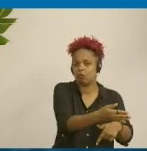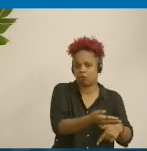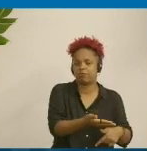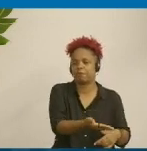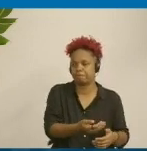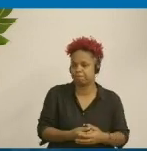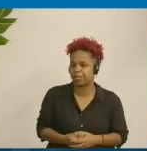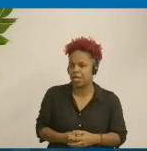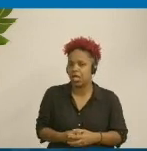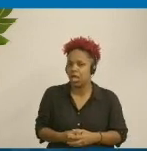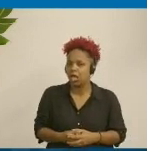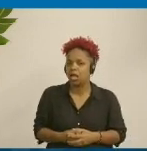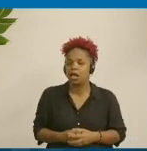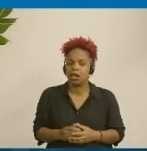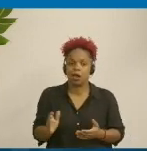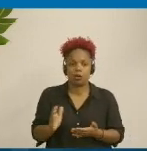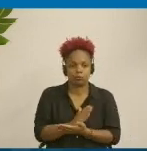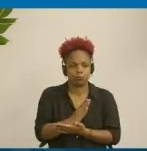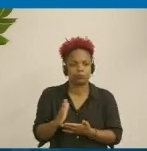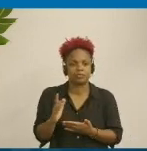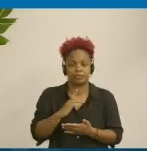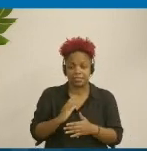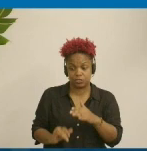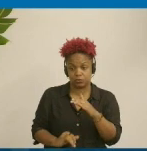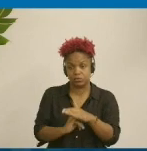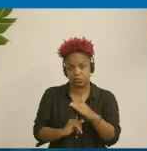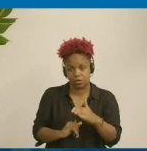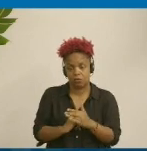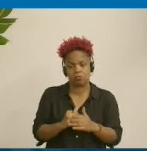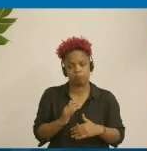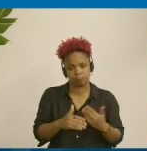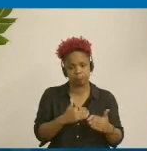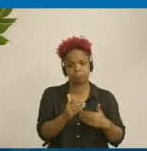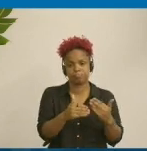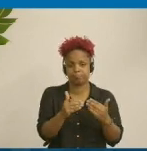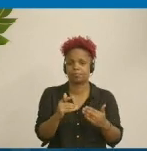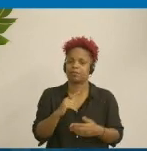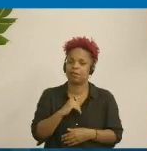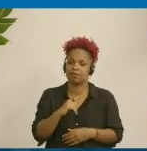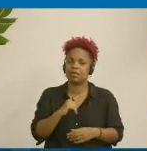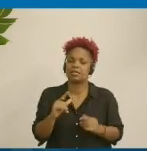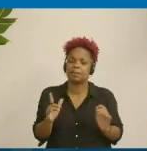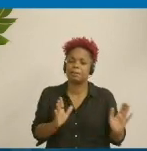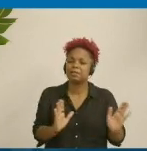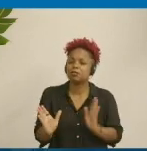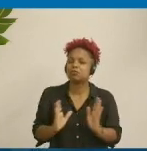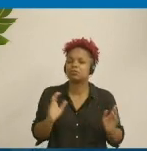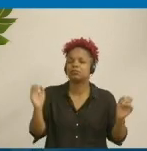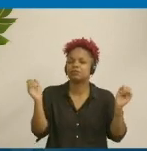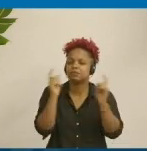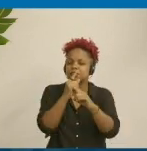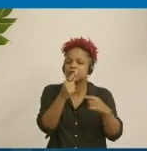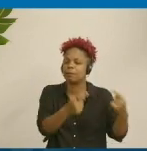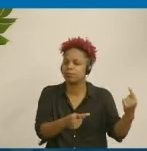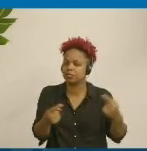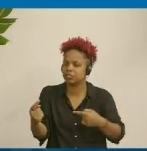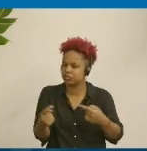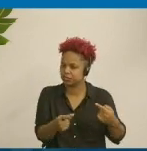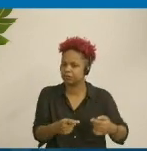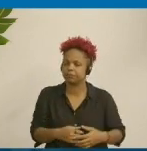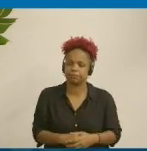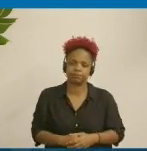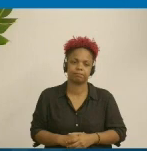of those institutions can survive the more difficult times. But points very well taken. Hey, everyone. I'll just weigh